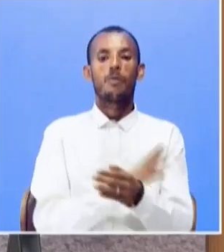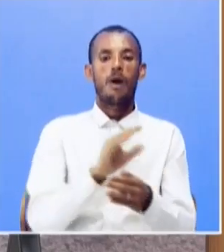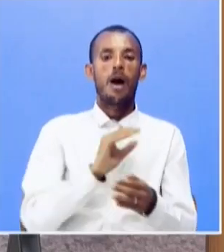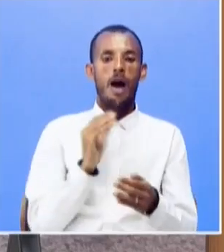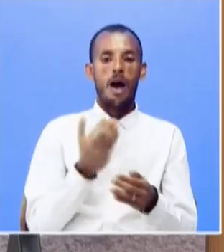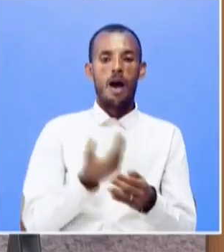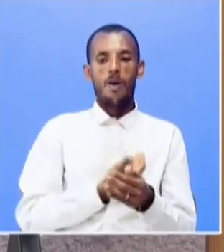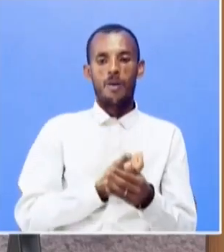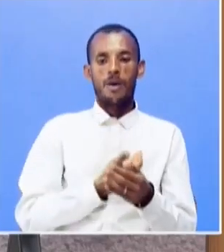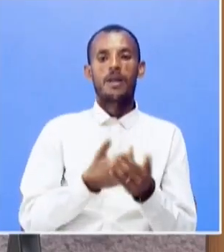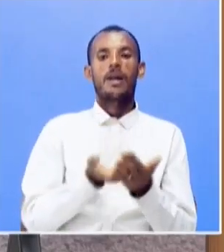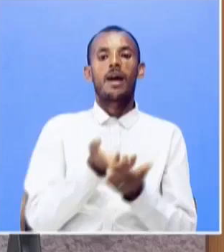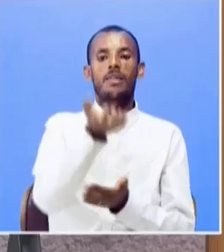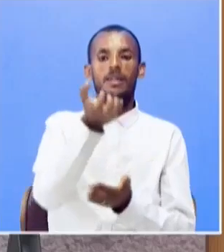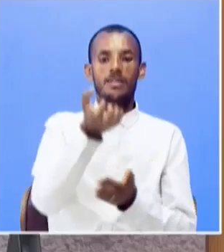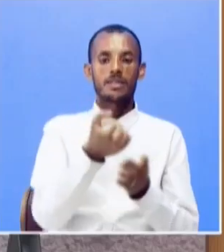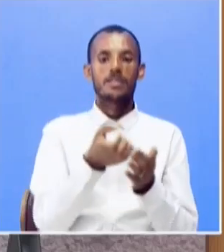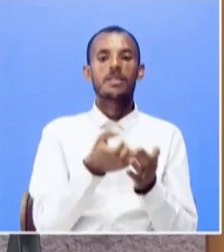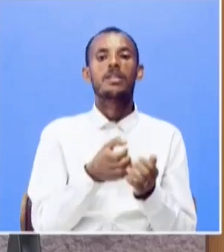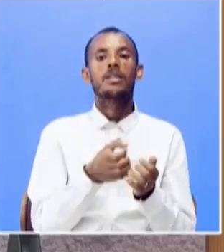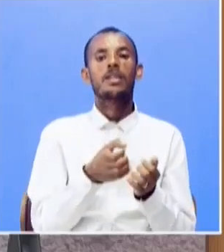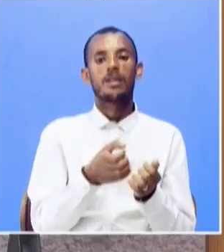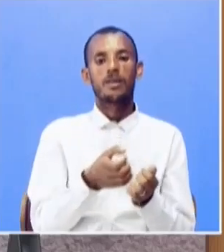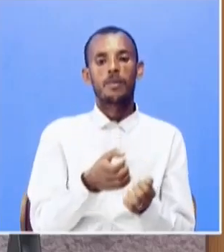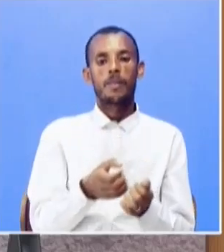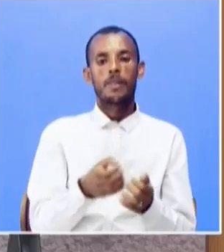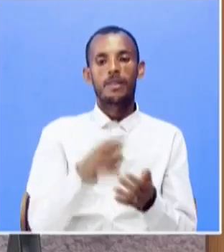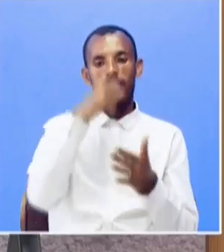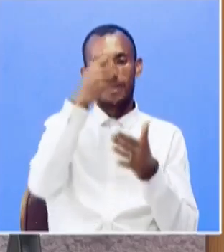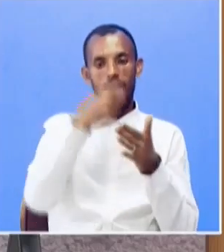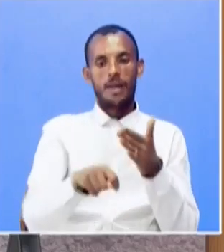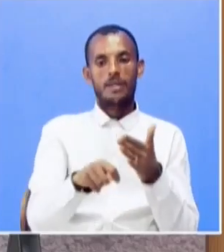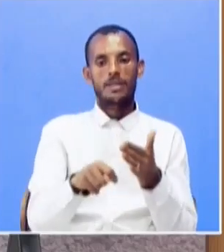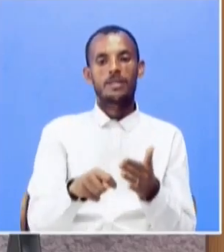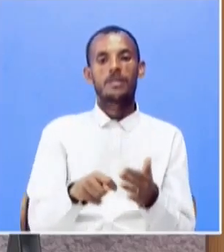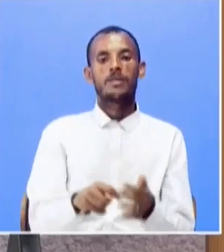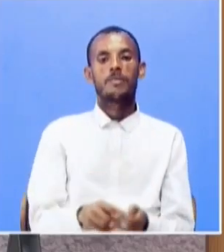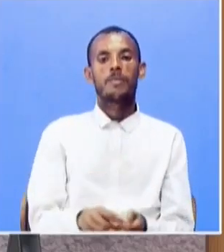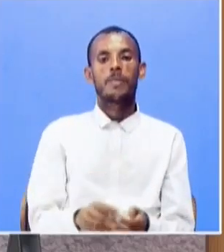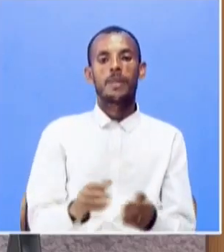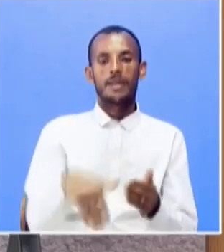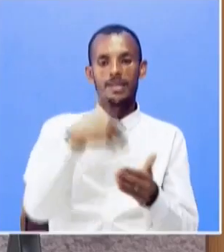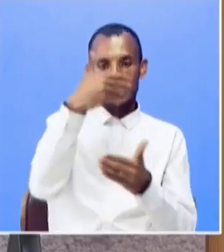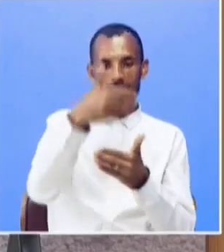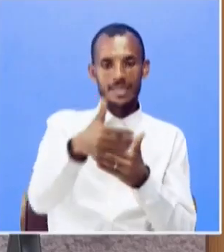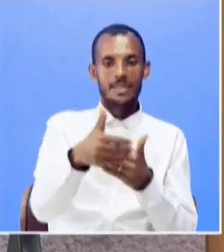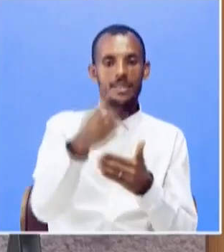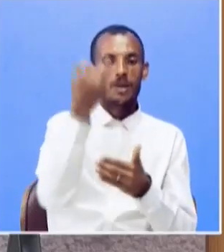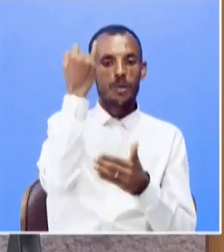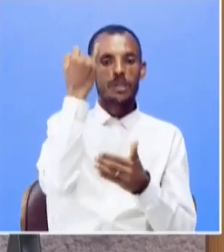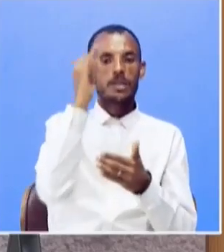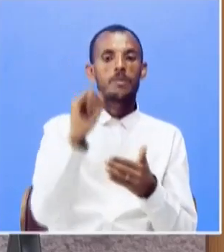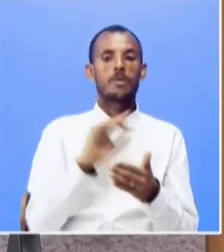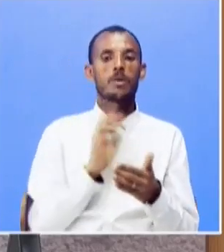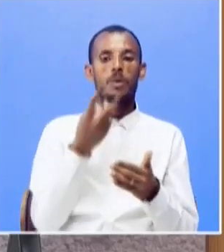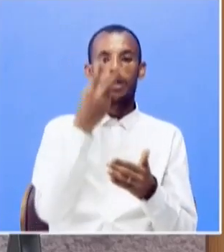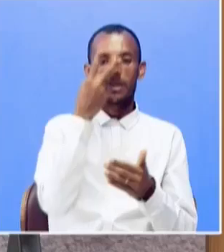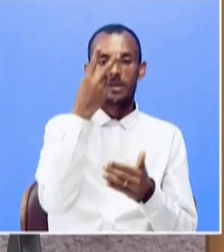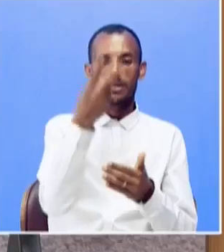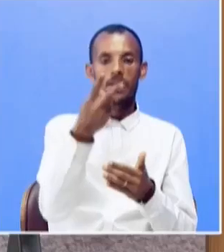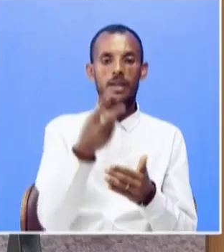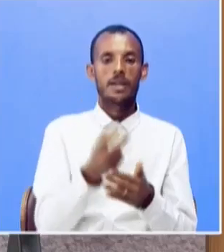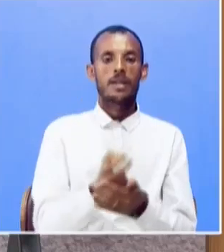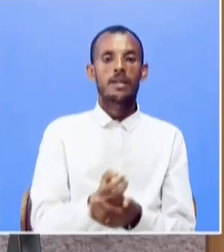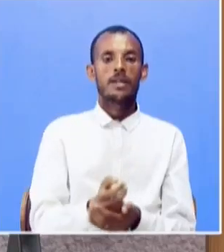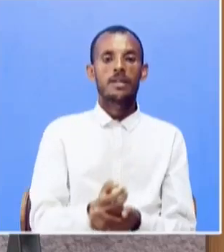country's economy. So, we have to pay taxes. So, the next concept we are going to see